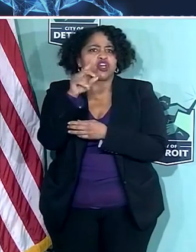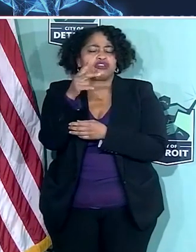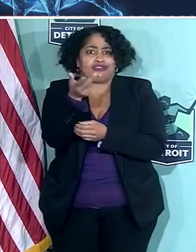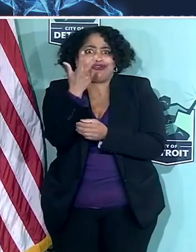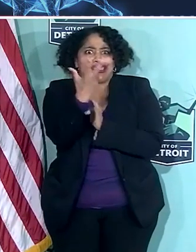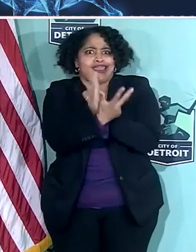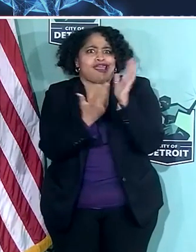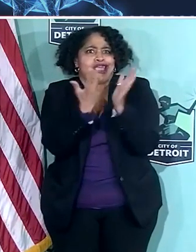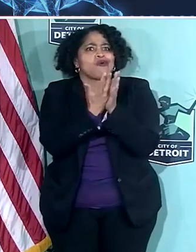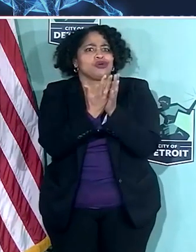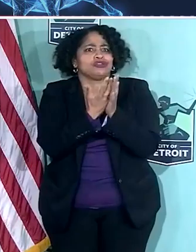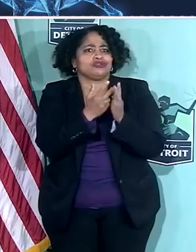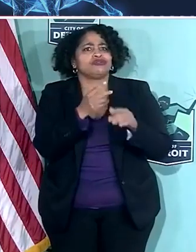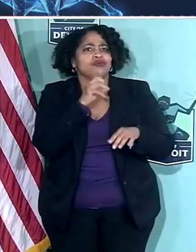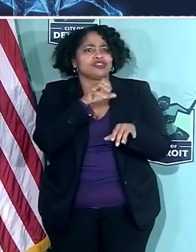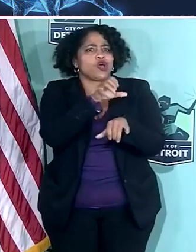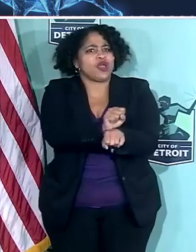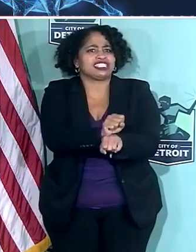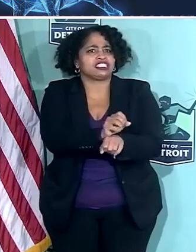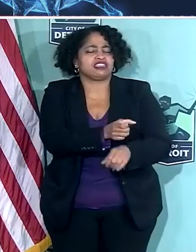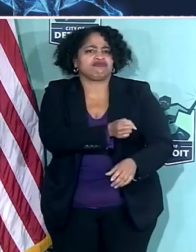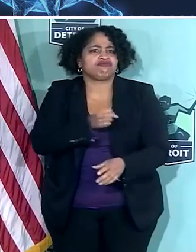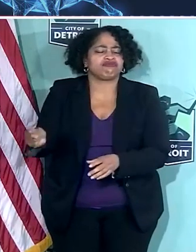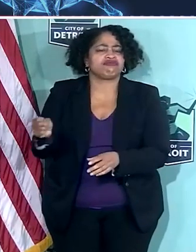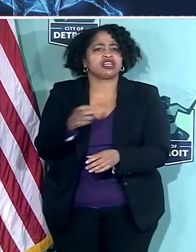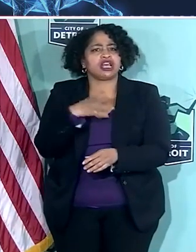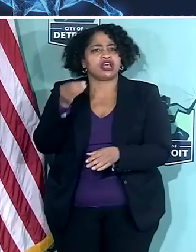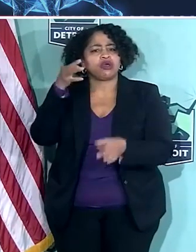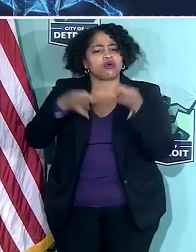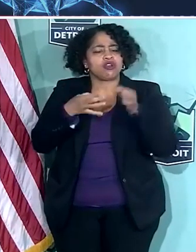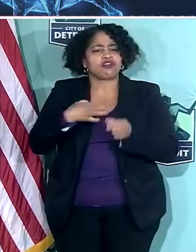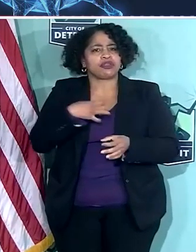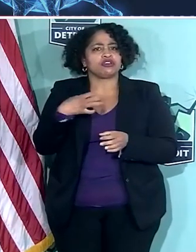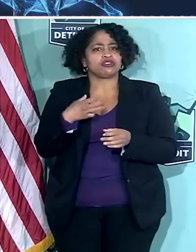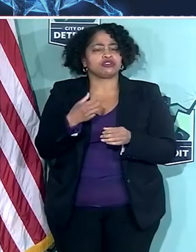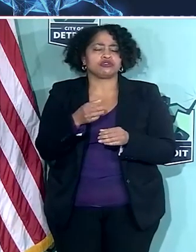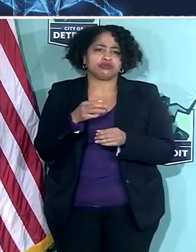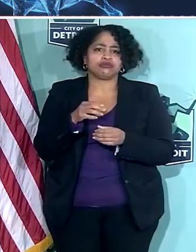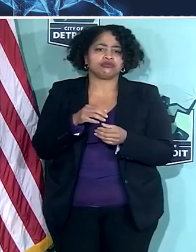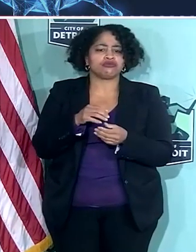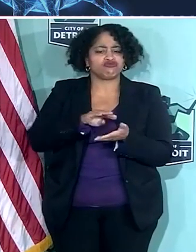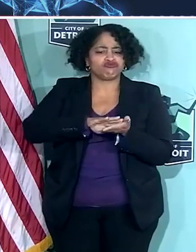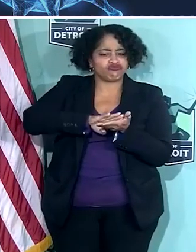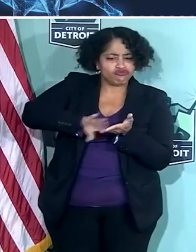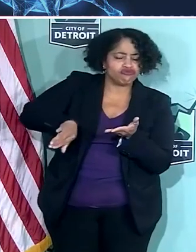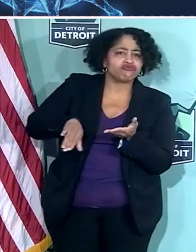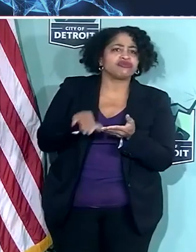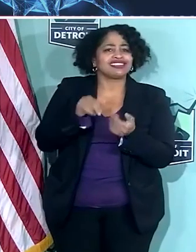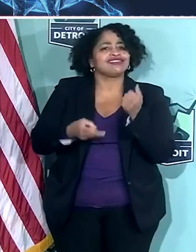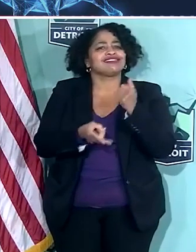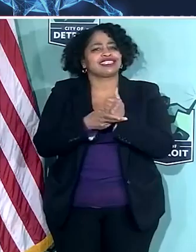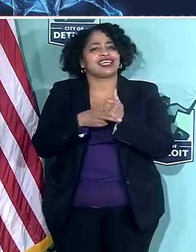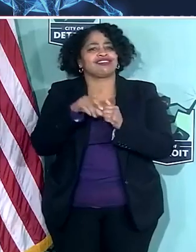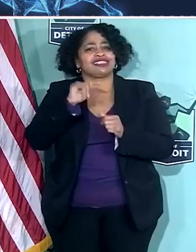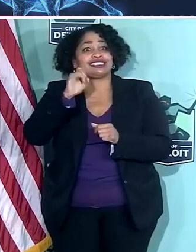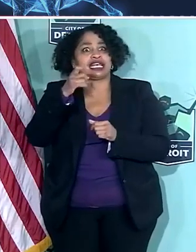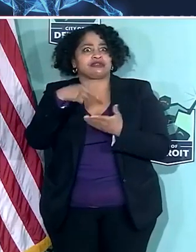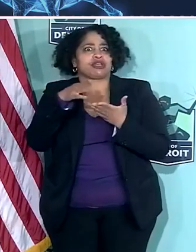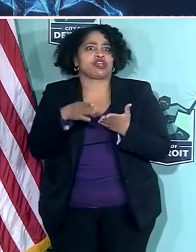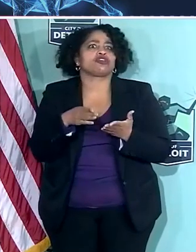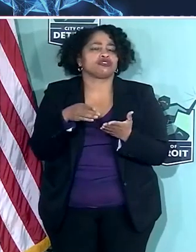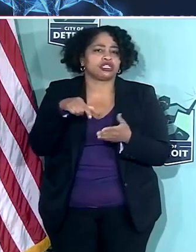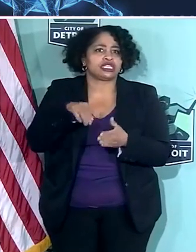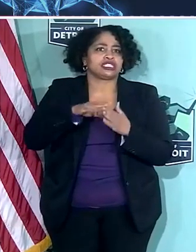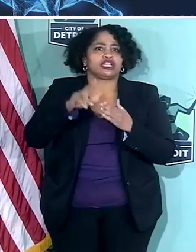The Federal Court of Appeals reversed that and dismissed the case, which saved the taxpayers of the city about $3